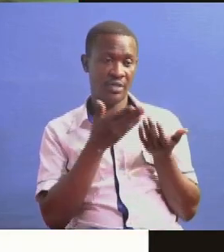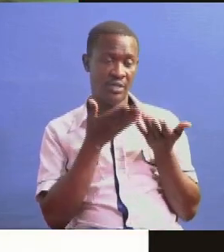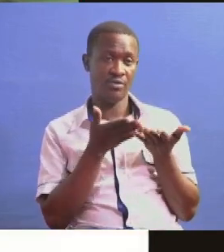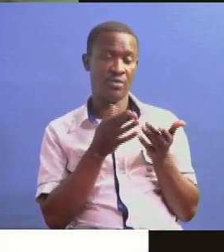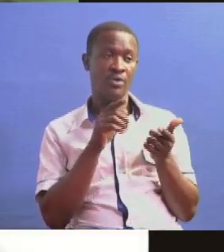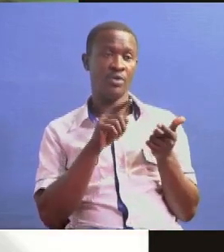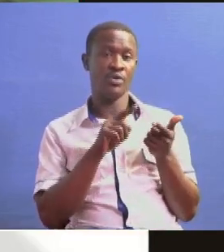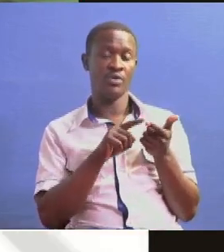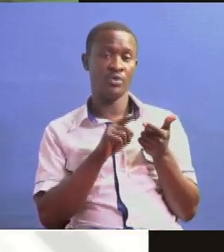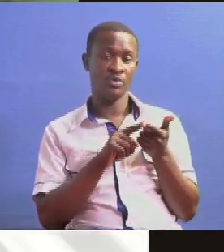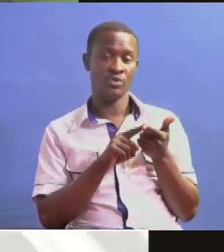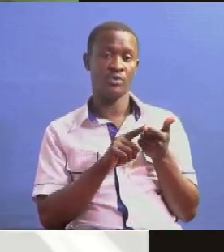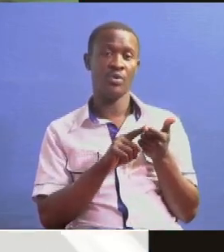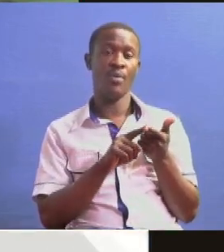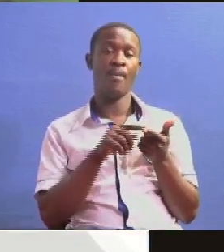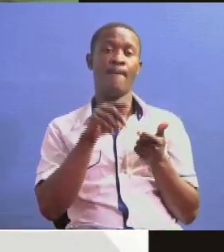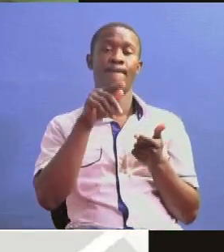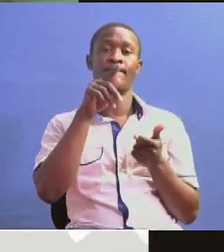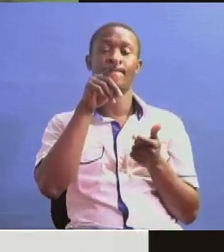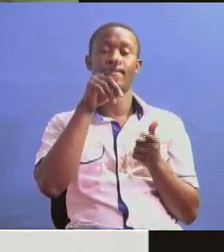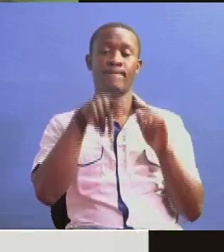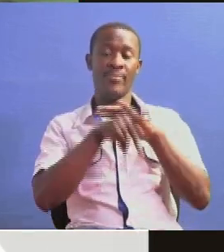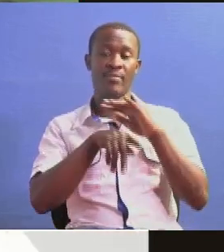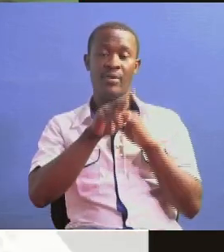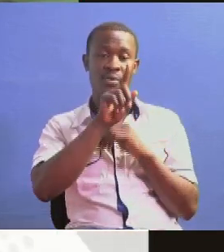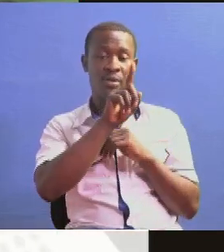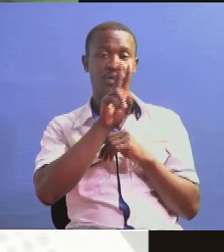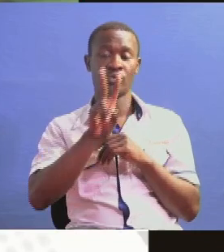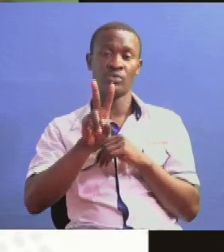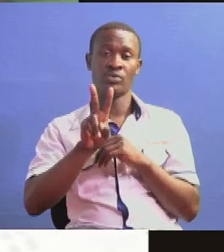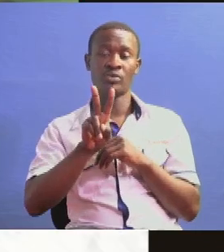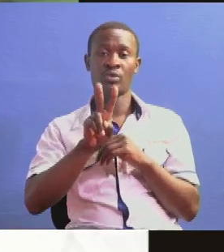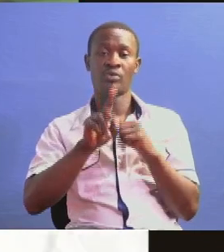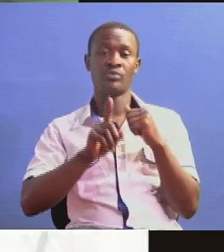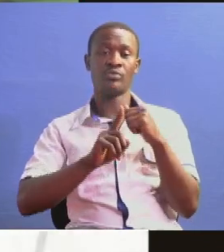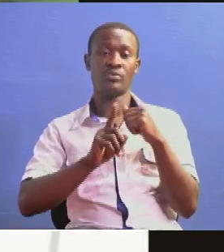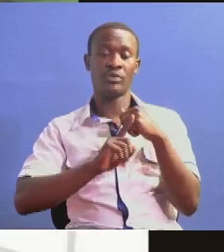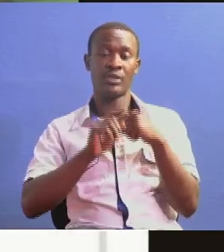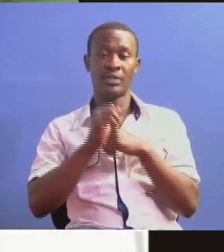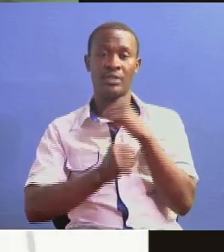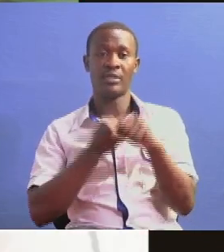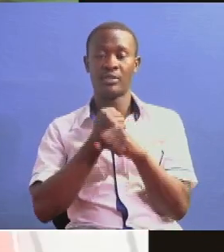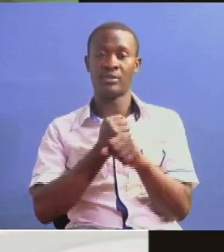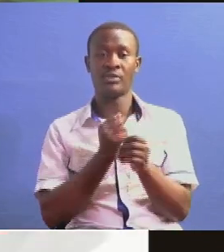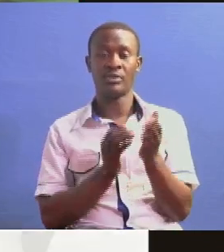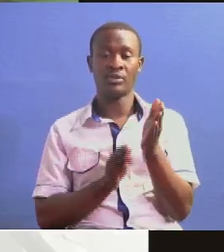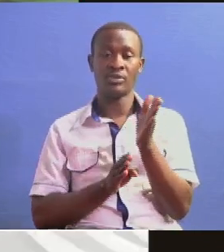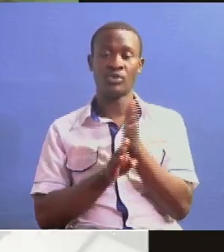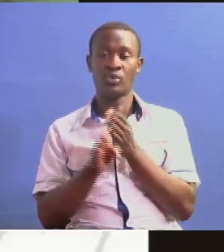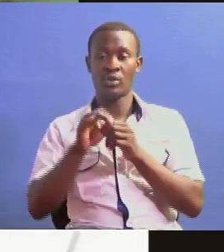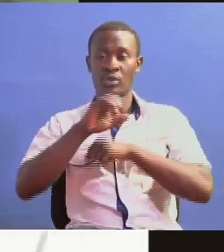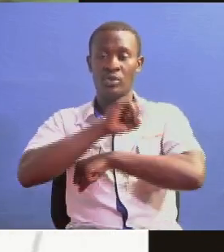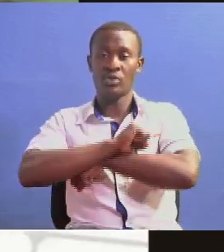to pre-primary 1, pre-primary 2, primary education of 6 years, junior school, and